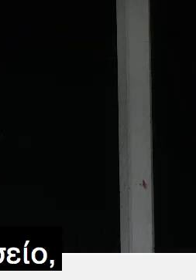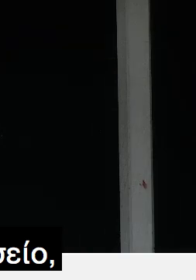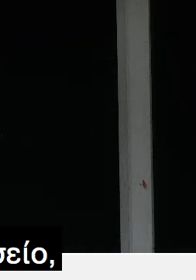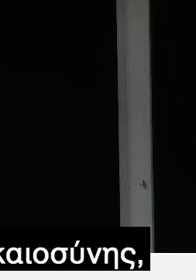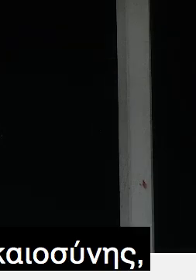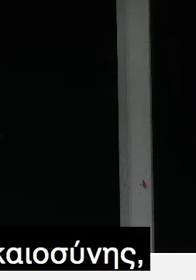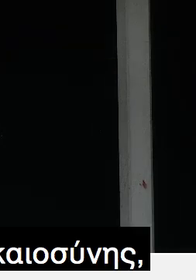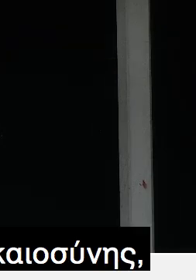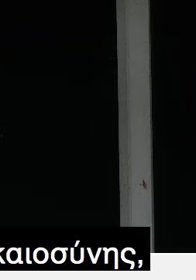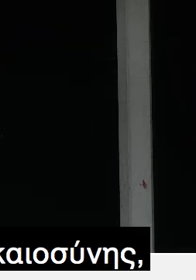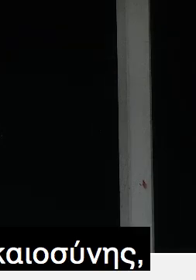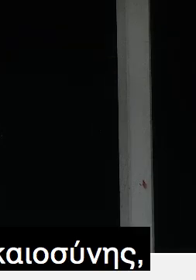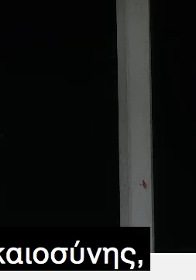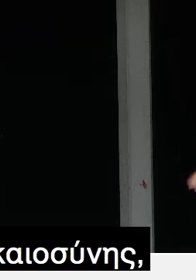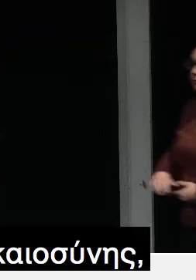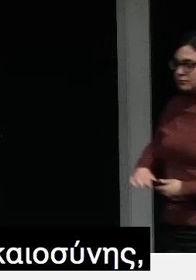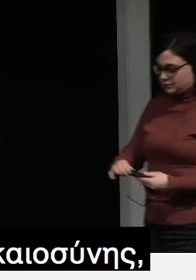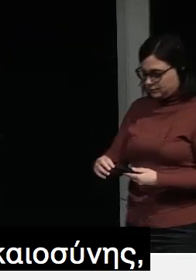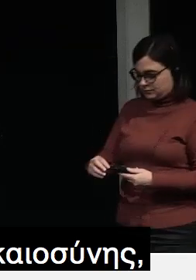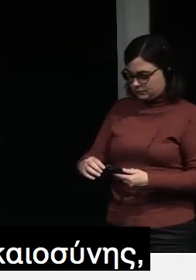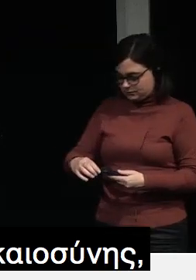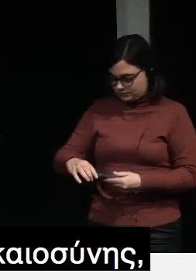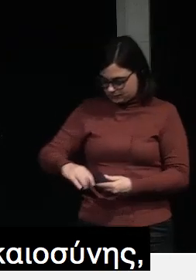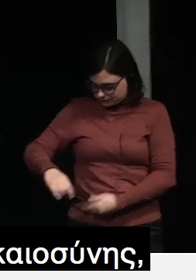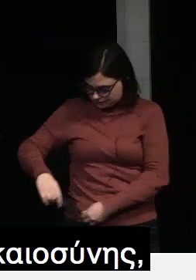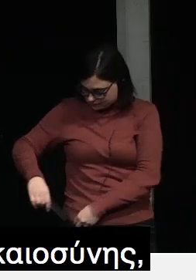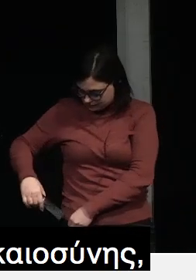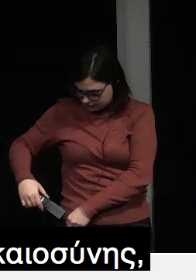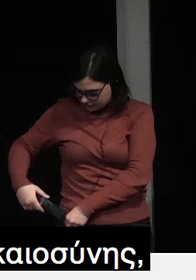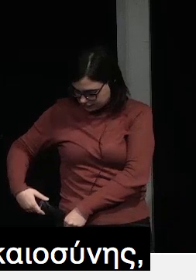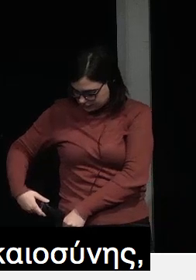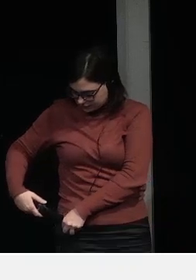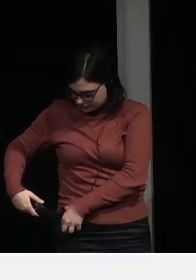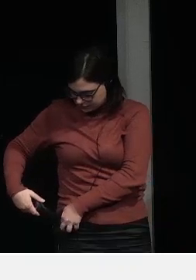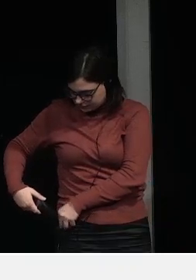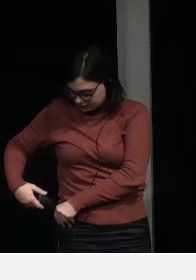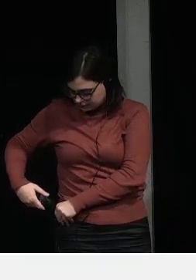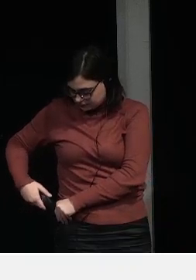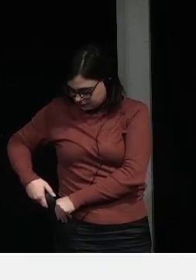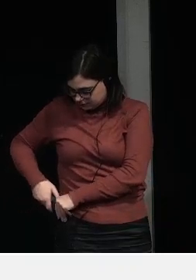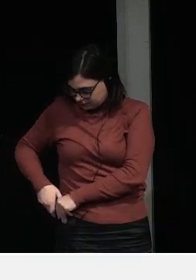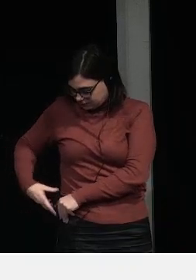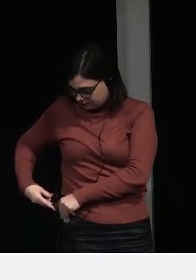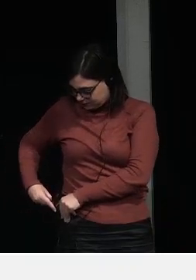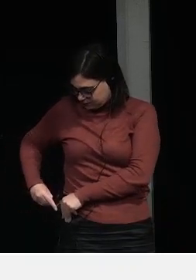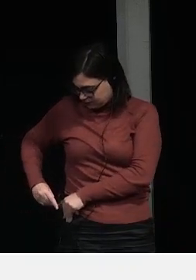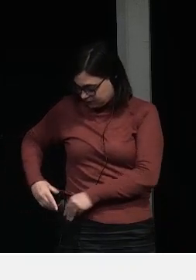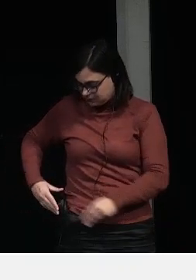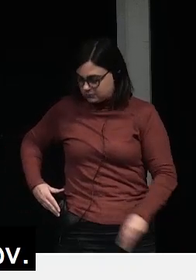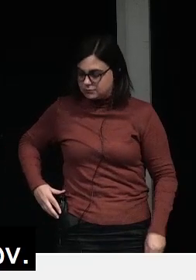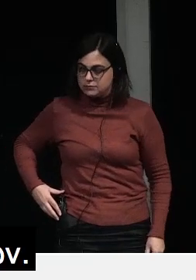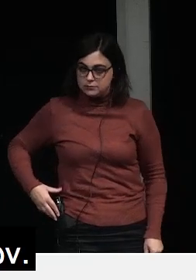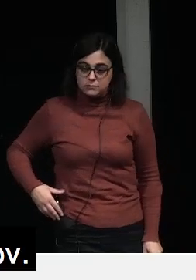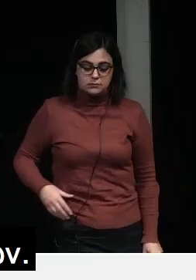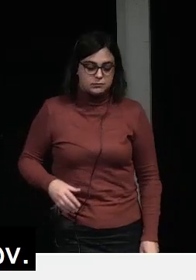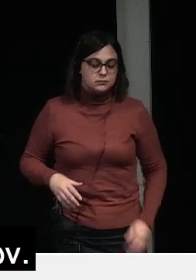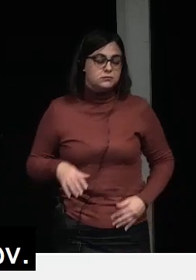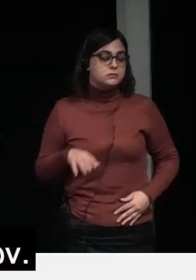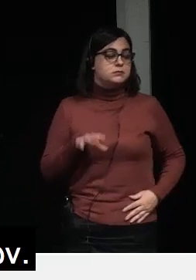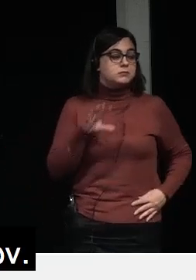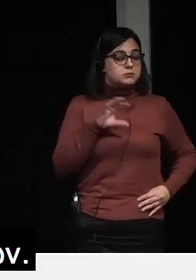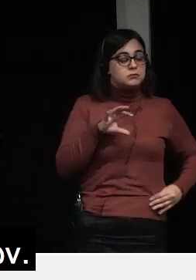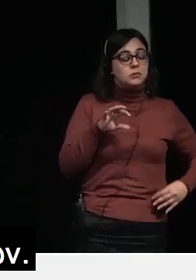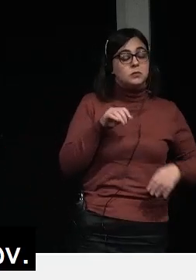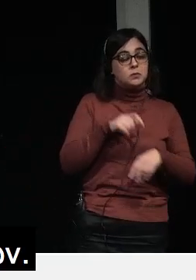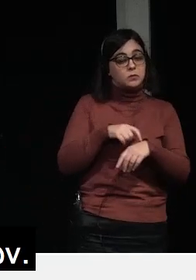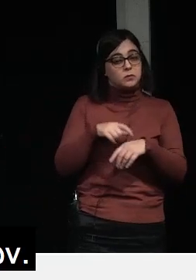a museum, by the mediators working with the restorative justice program, who asked me in 2017 if I could give a